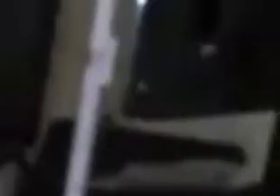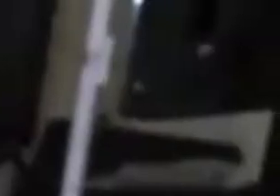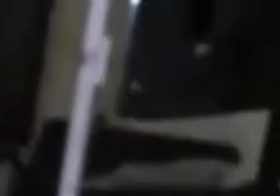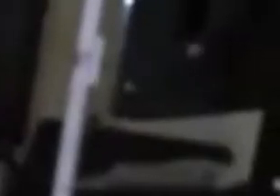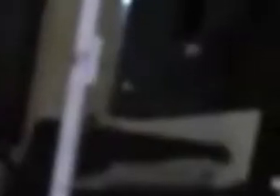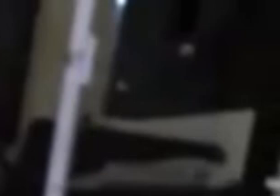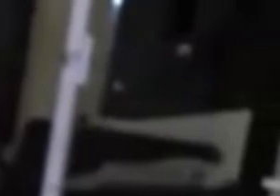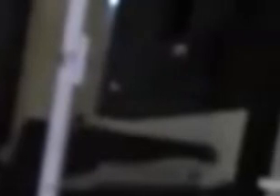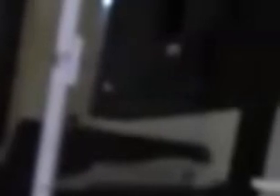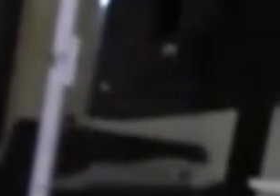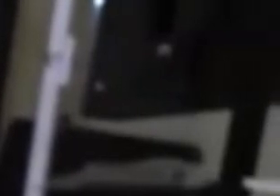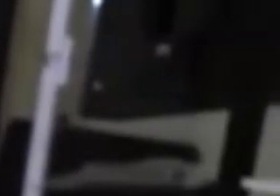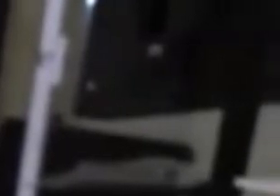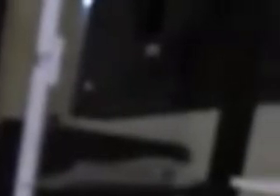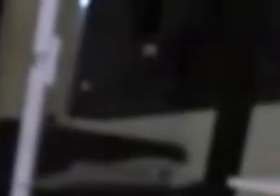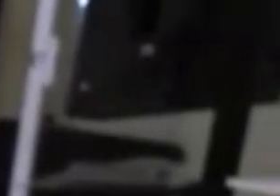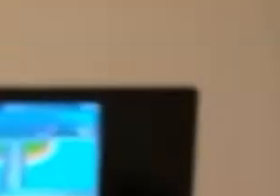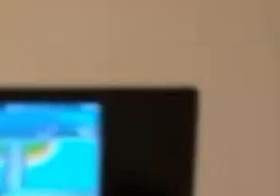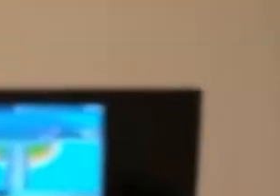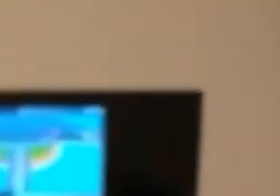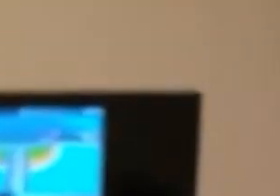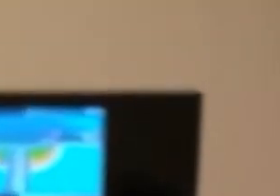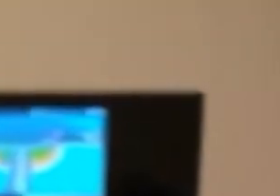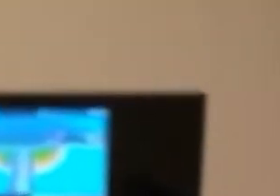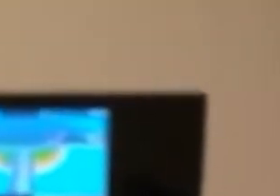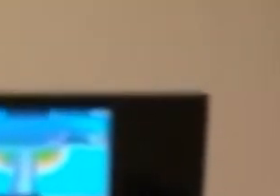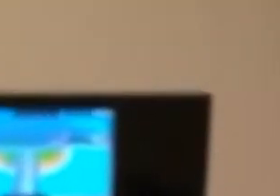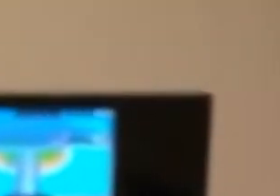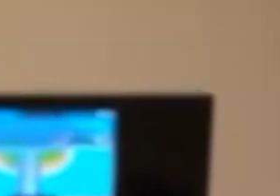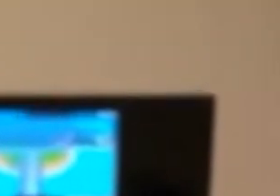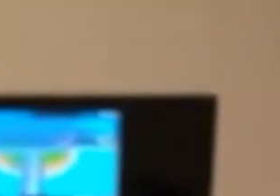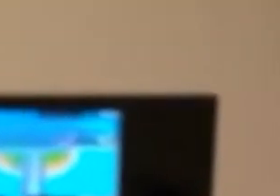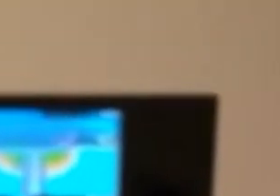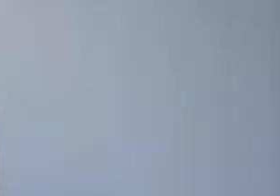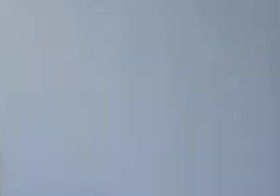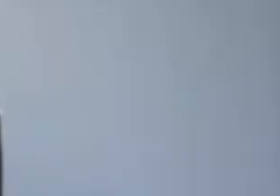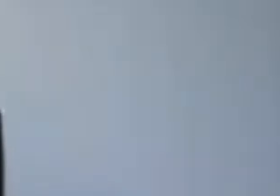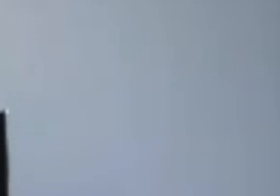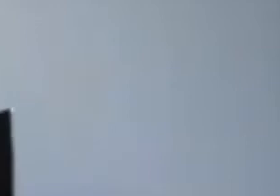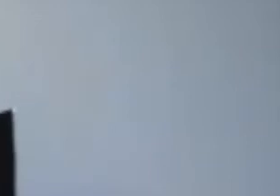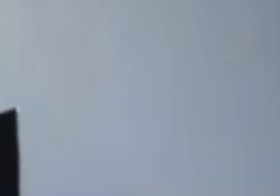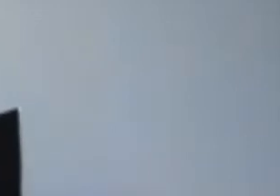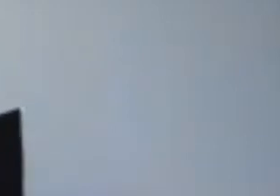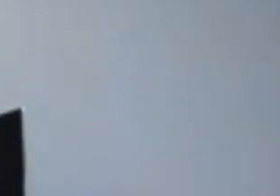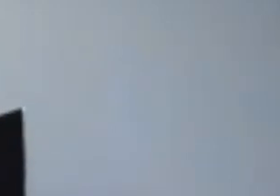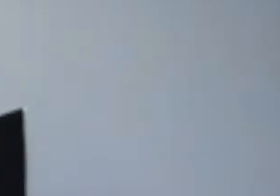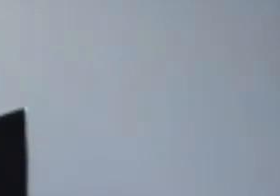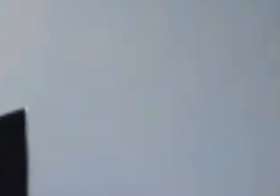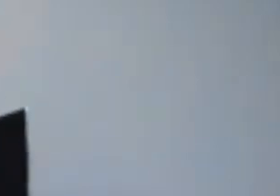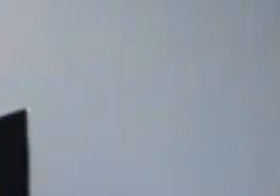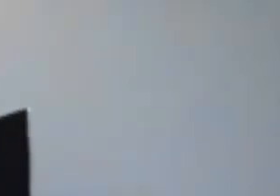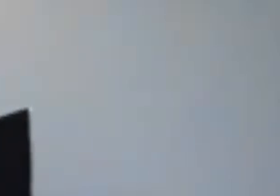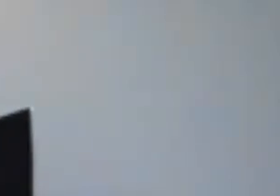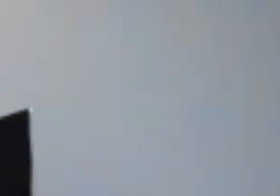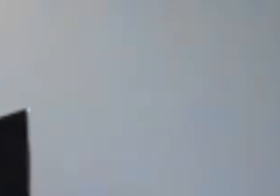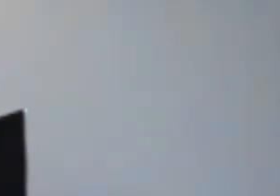sessions without having to travel to a specific destination to engage in a training session. We hope you have enjoyed this presentation on the